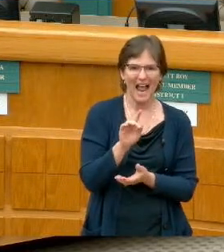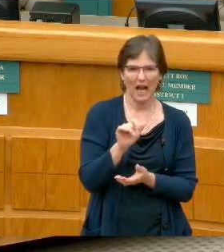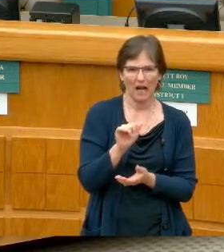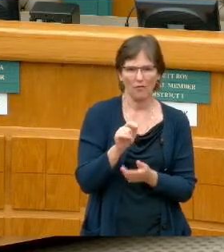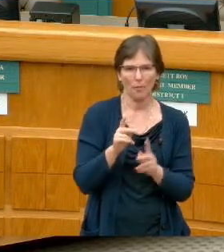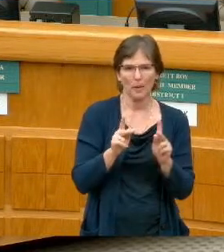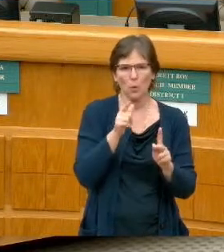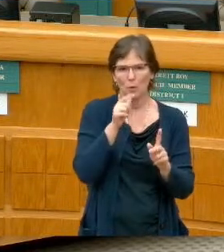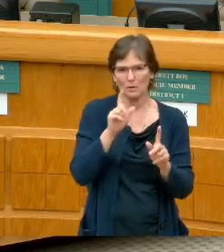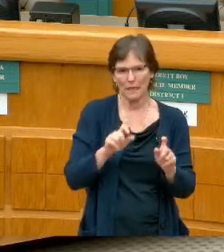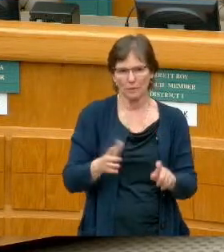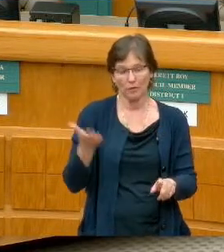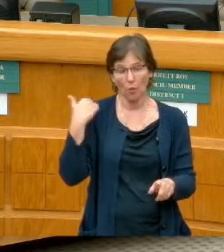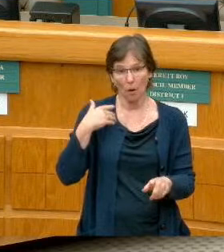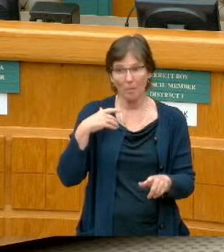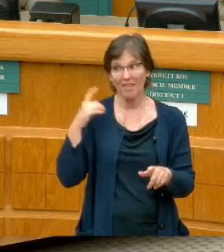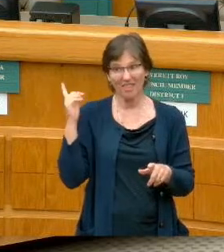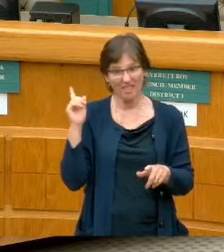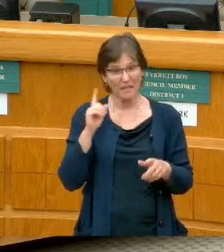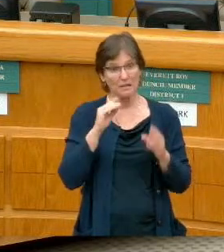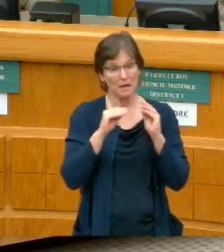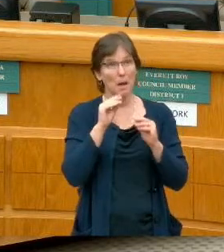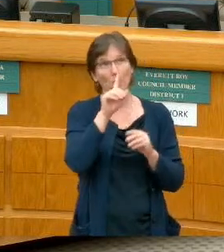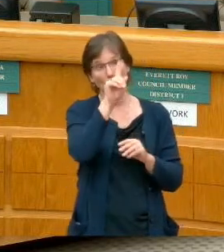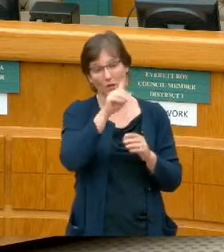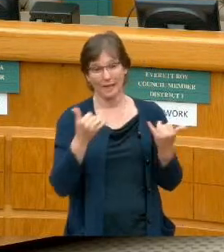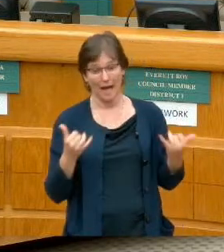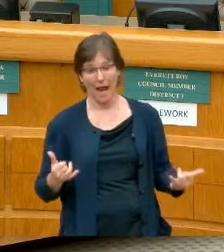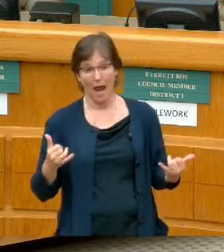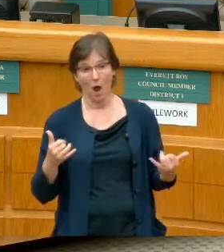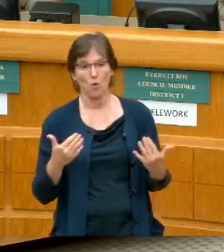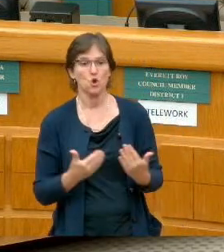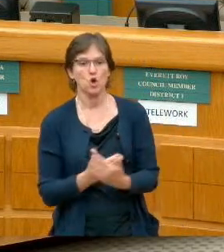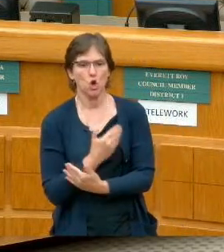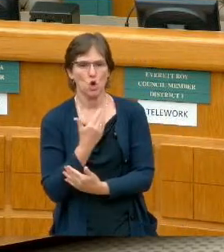new COVID cases. So, next slide.